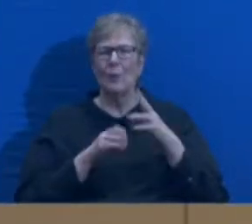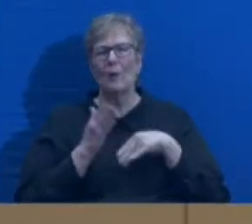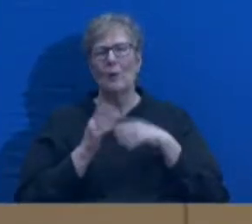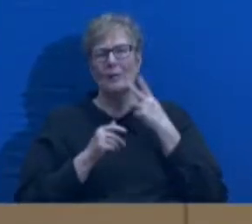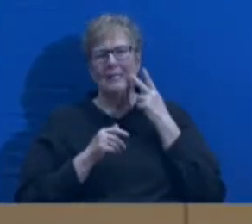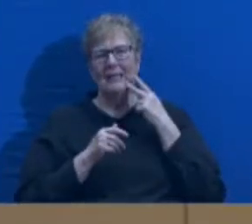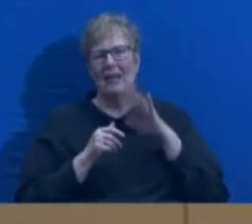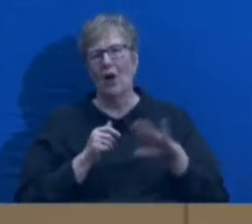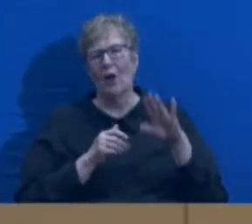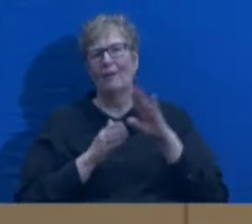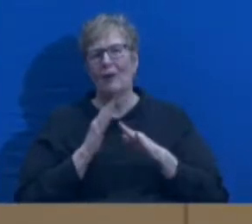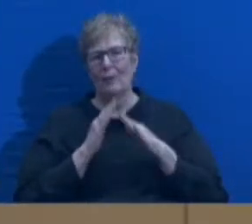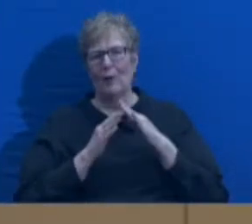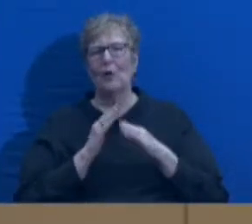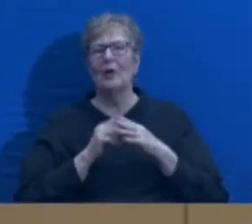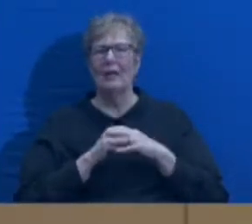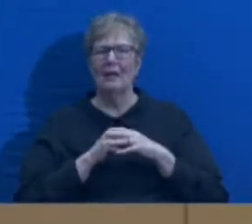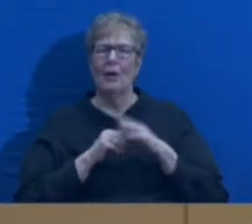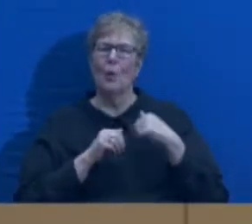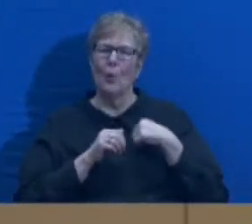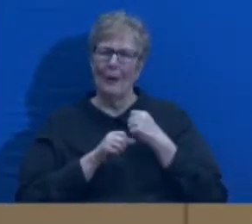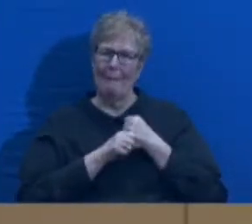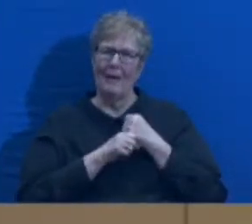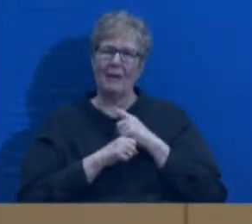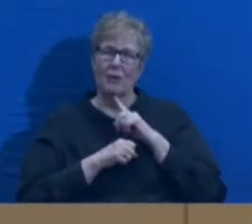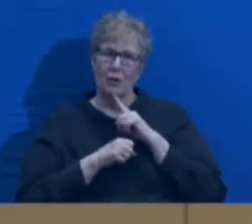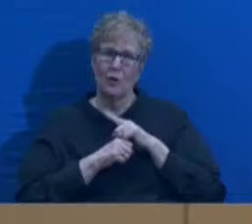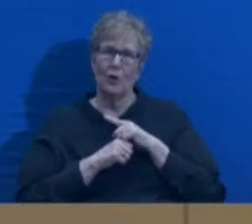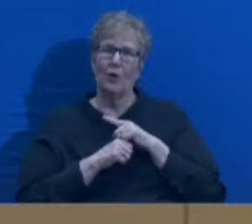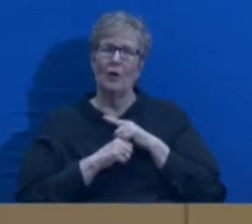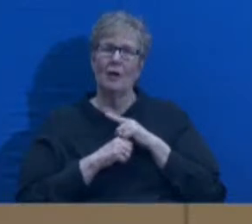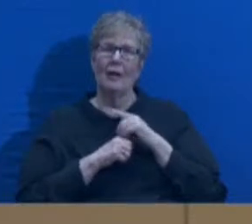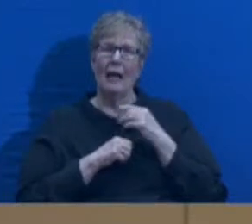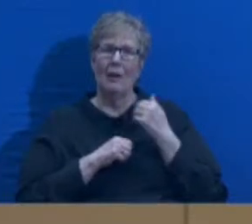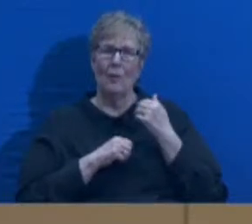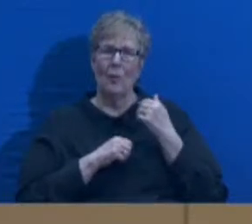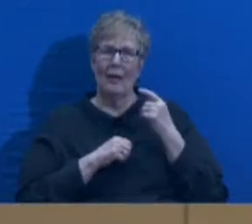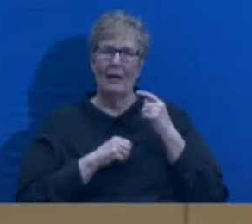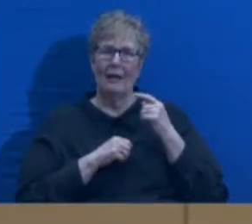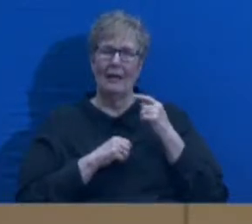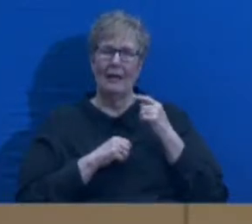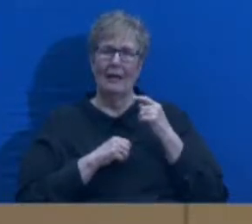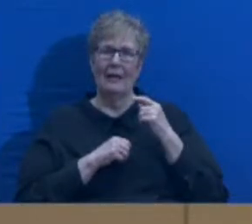throughout the community. We've made sure and had to be